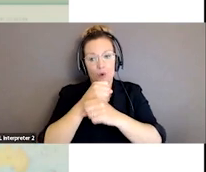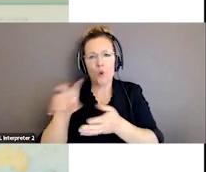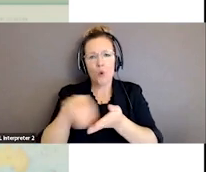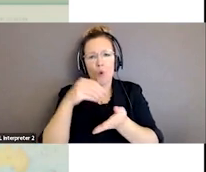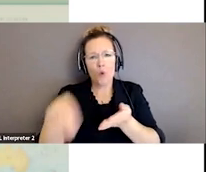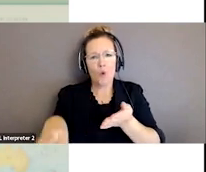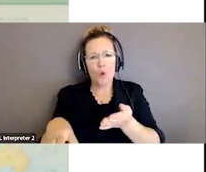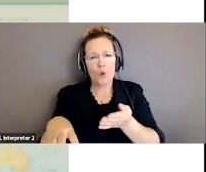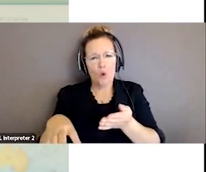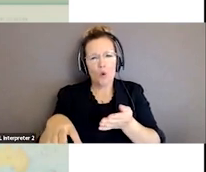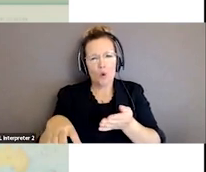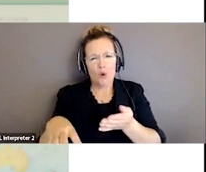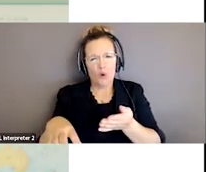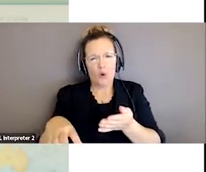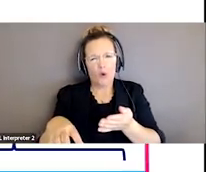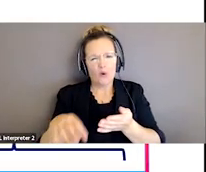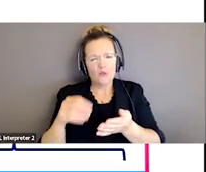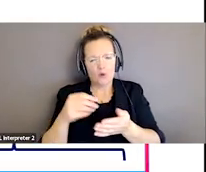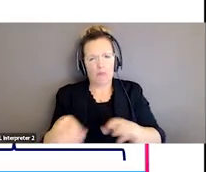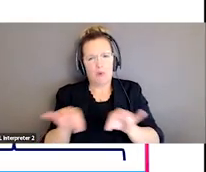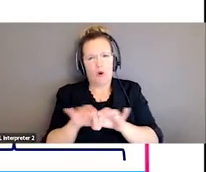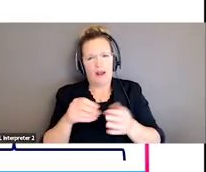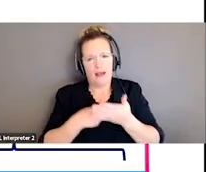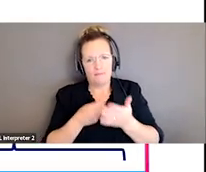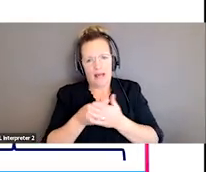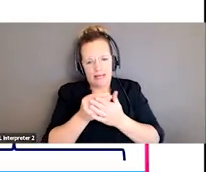and so budget is important.